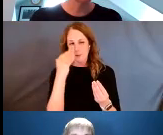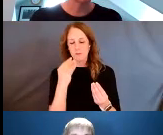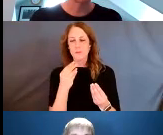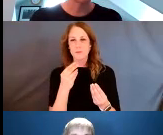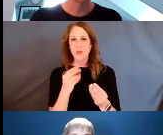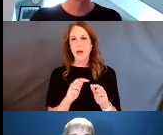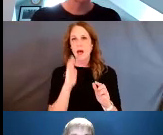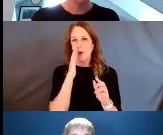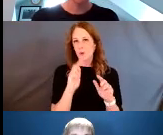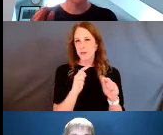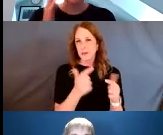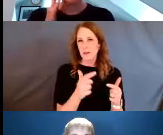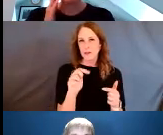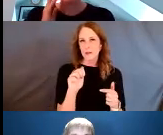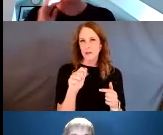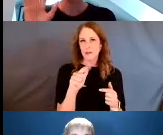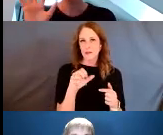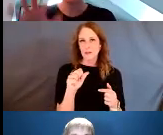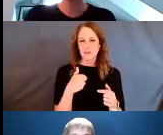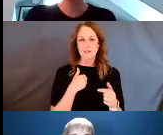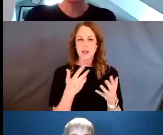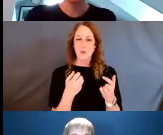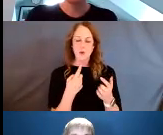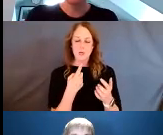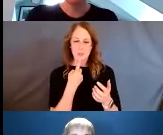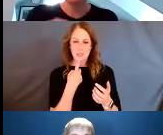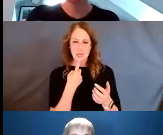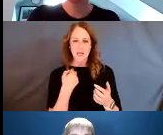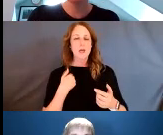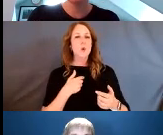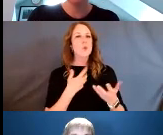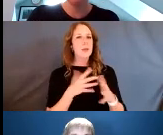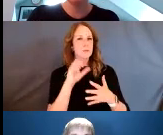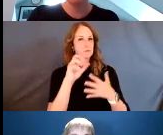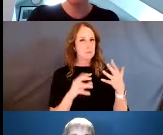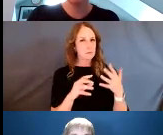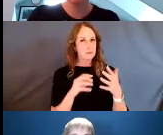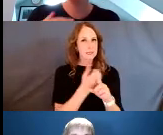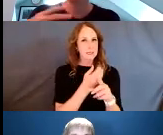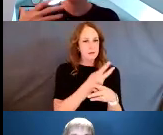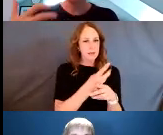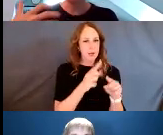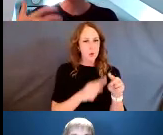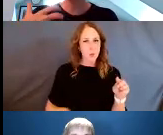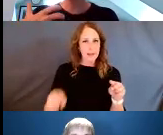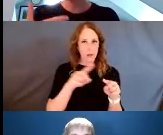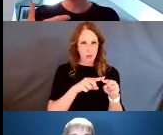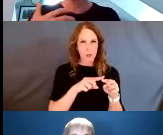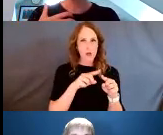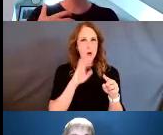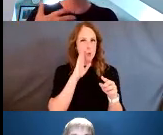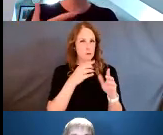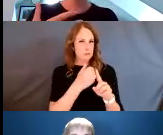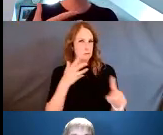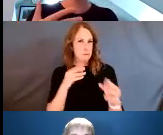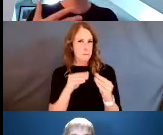to Alyssa, what I will say is we went through the self-care wheel, and she's going to talk a little bit more about it. But what we have